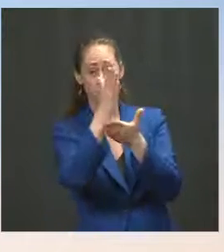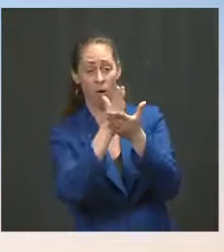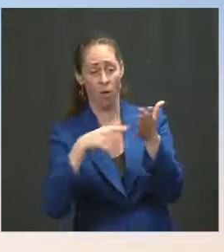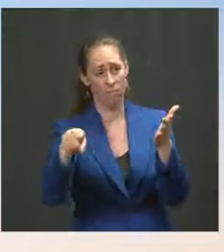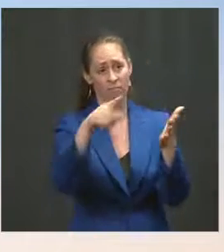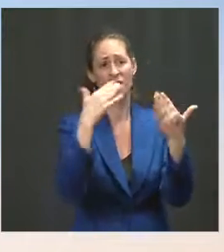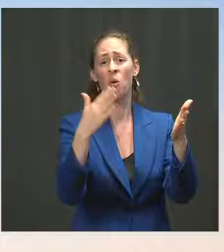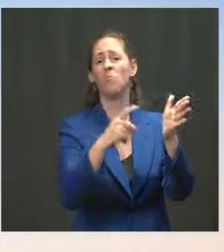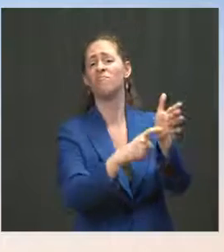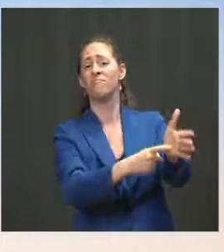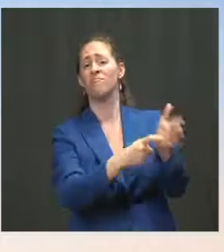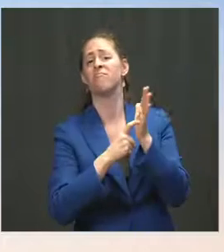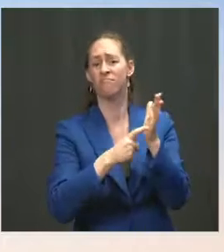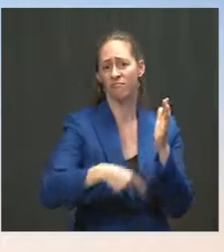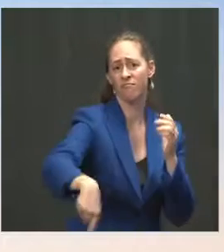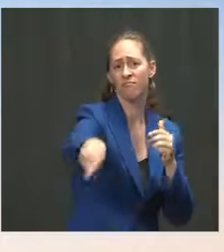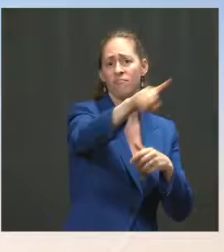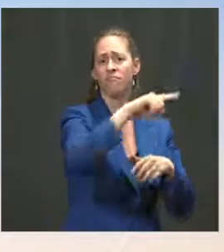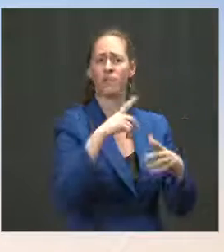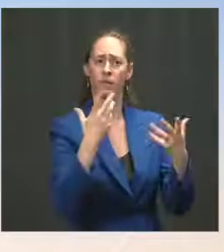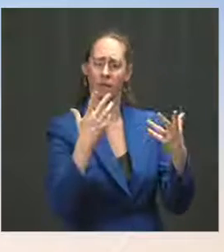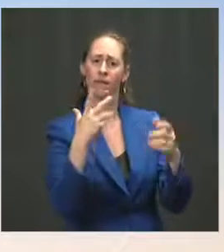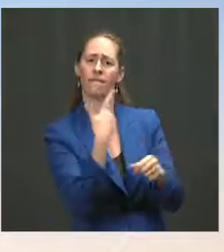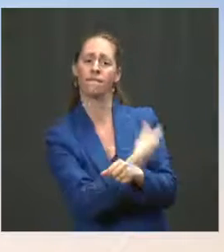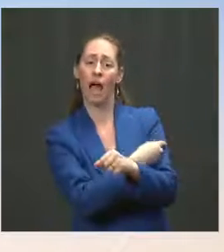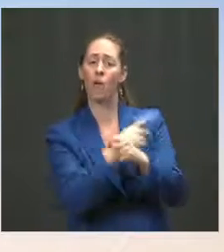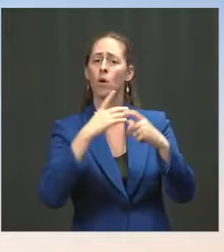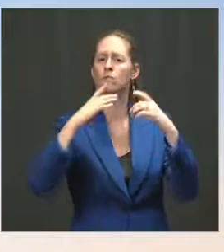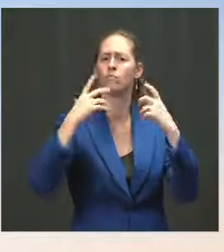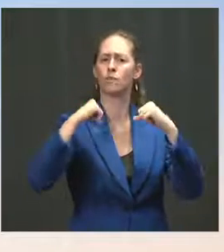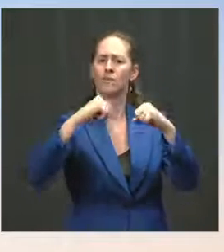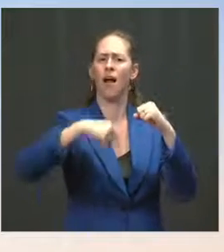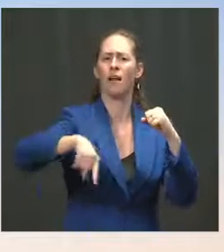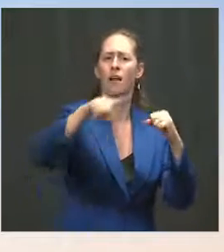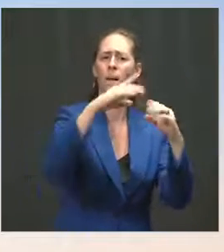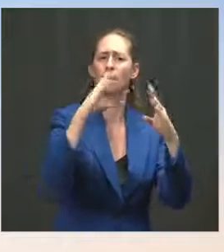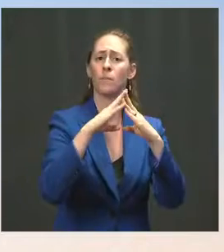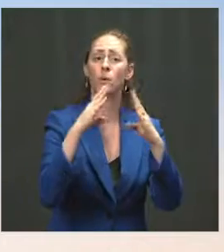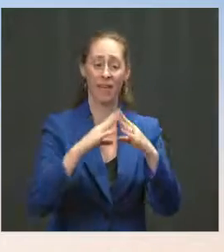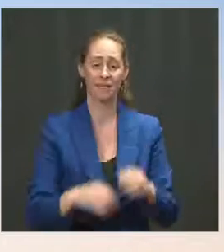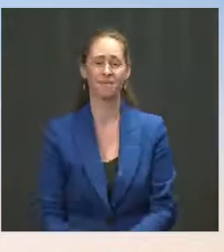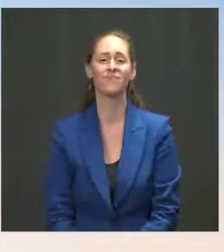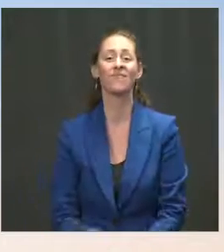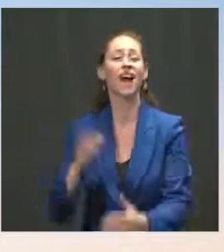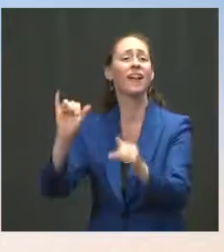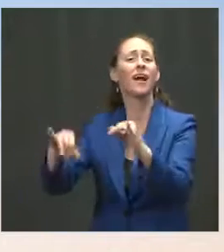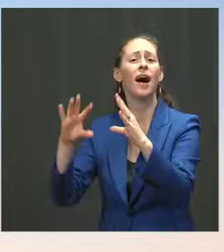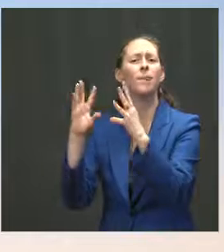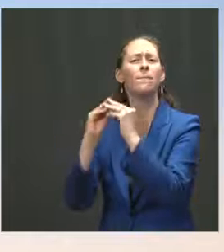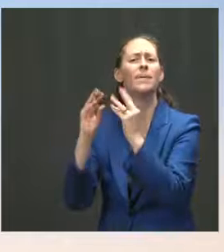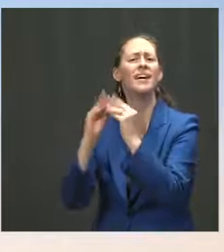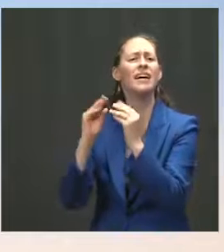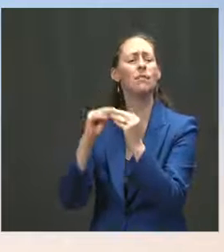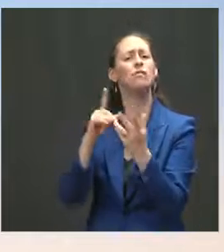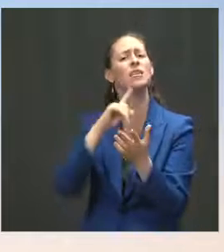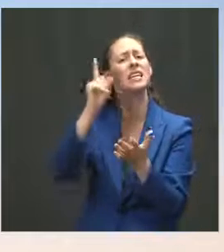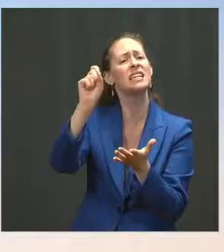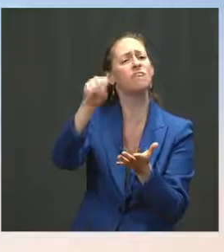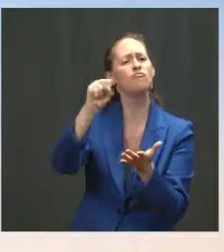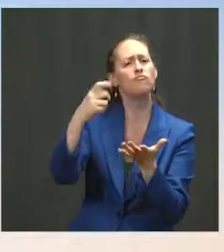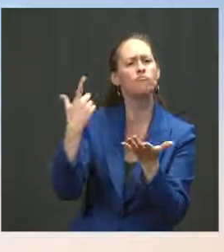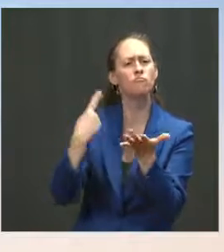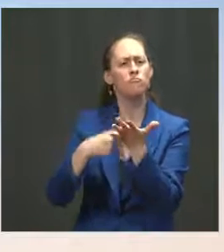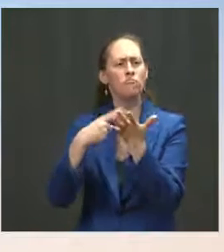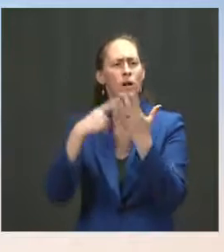they're protecting their workforce. I would note that this was intentionally a diverse group of industries, so the airline industry, university